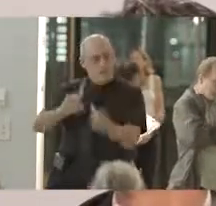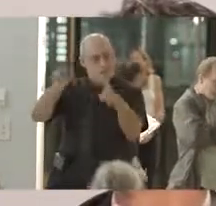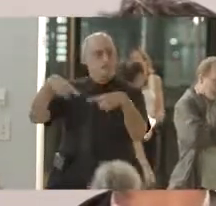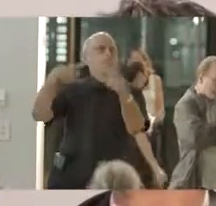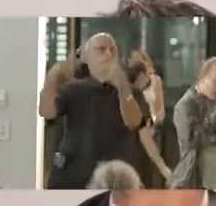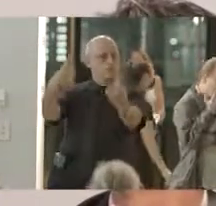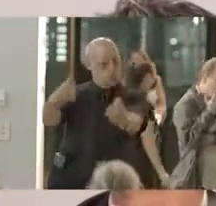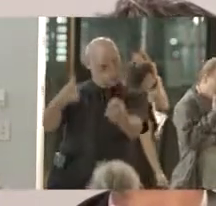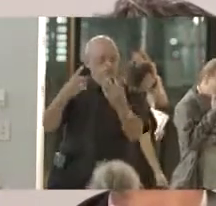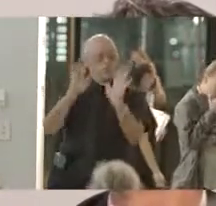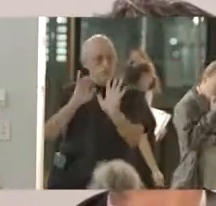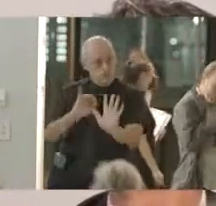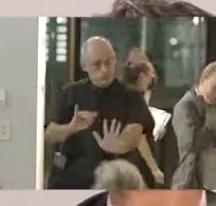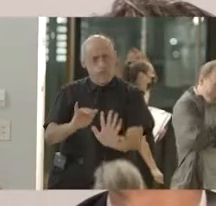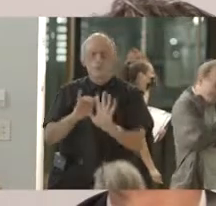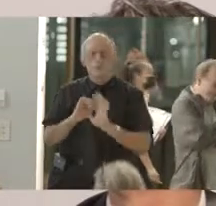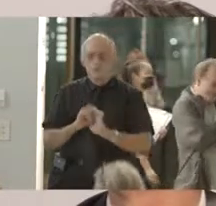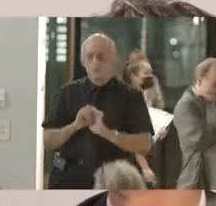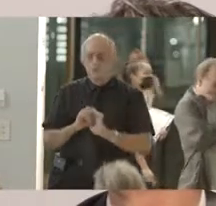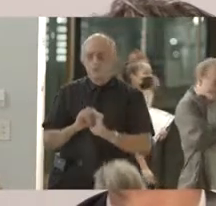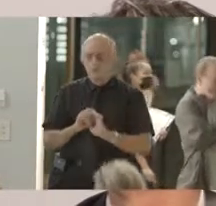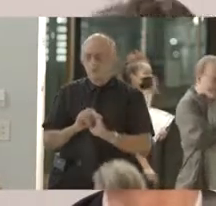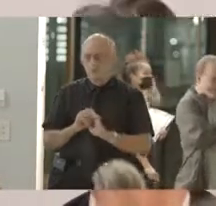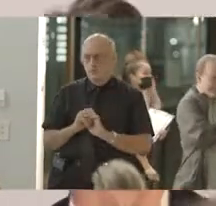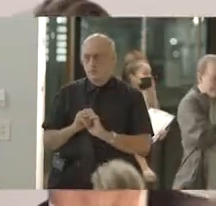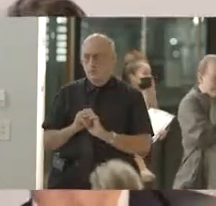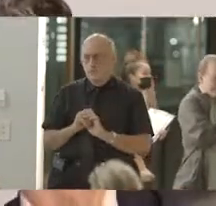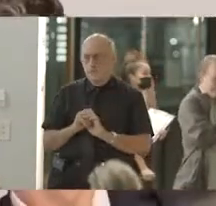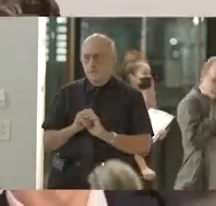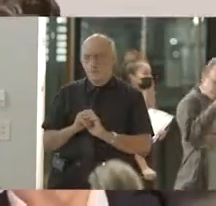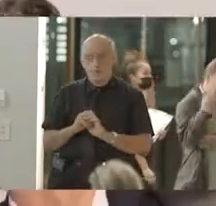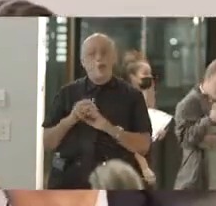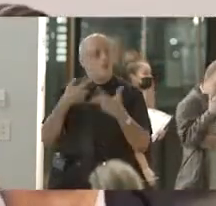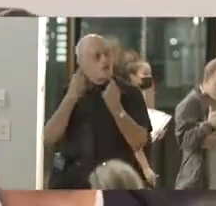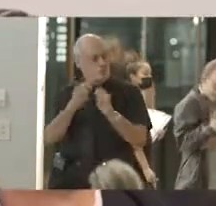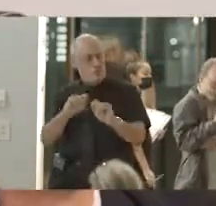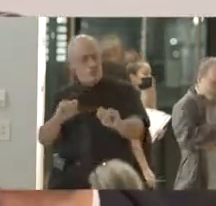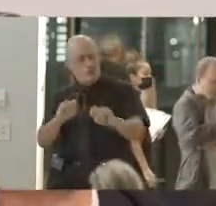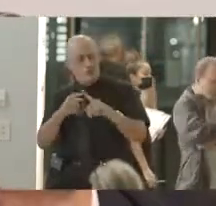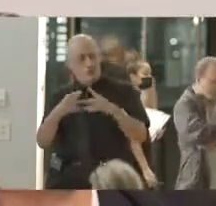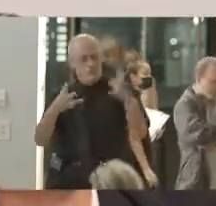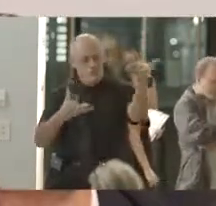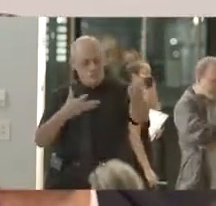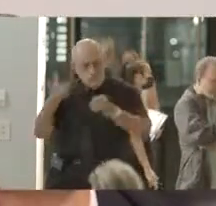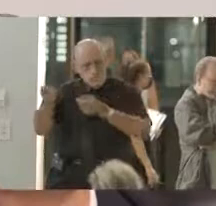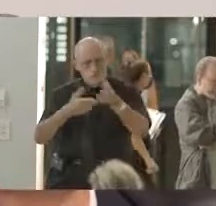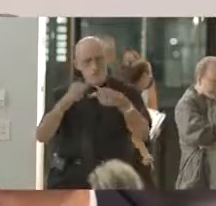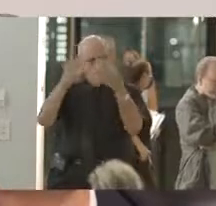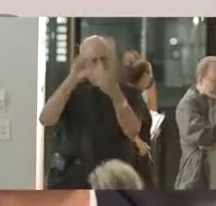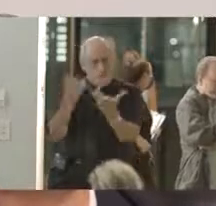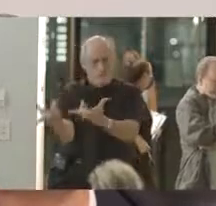far from the different community engagement exercises that the authority has gone through. And we've tried to factor in